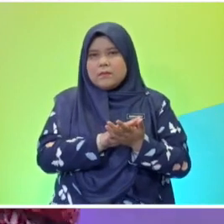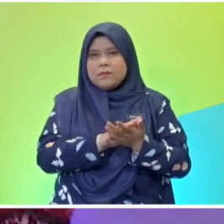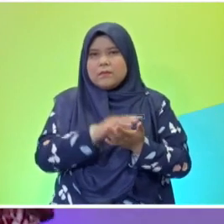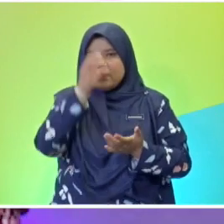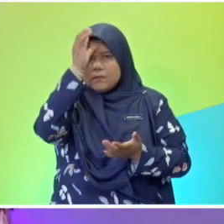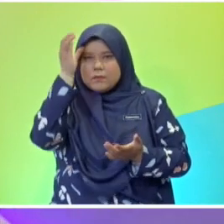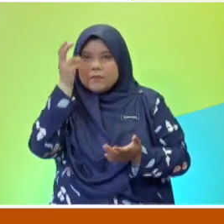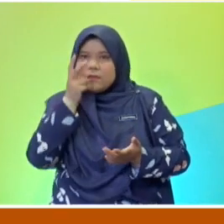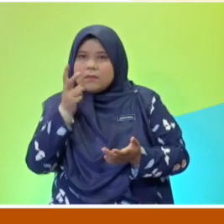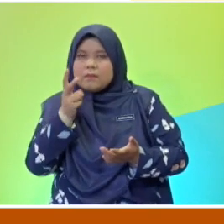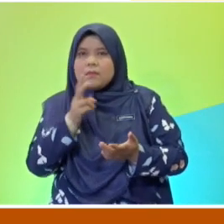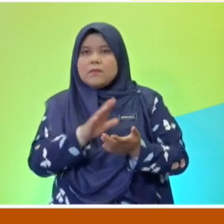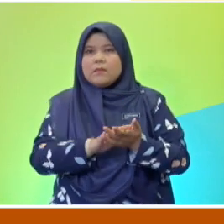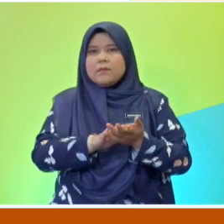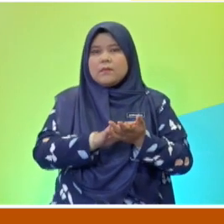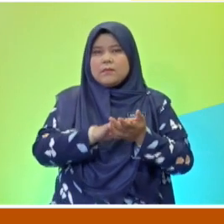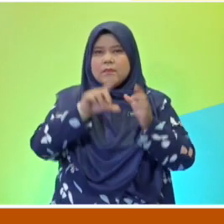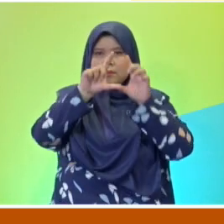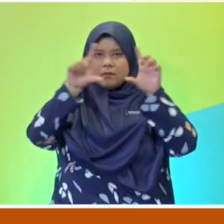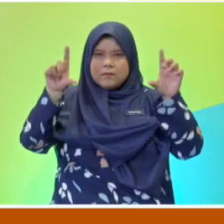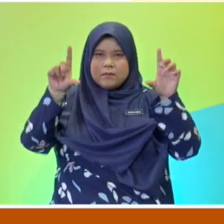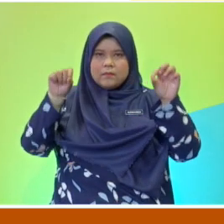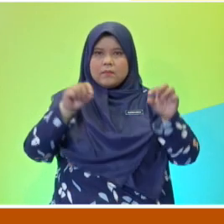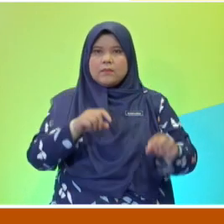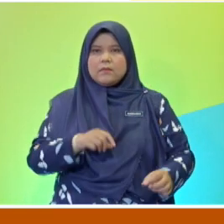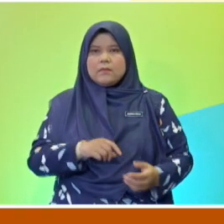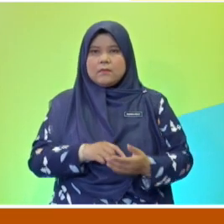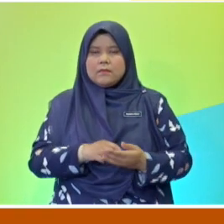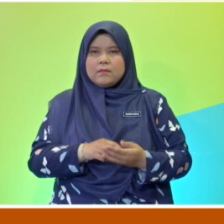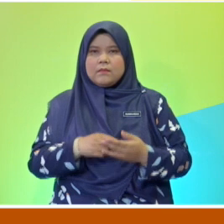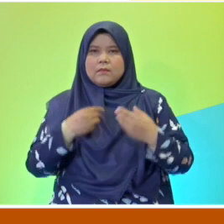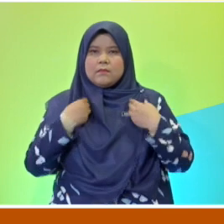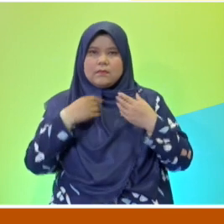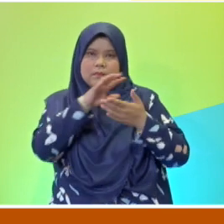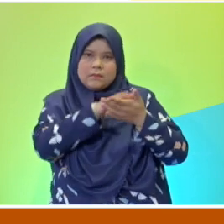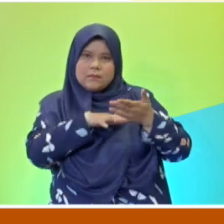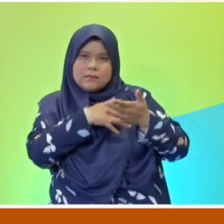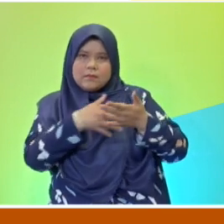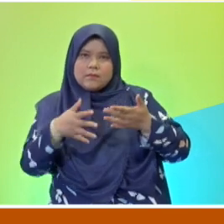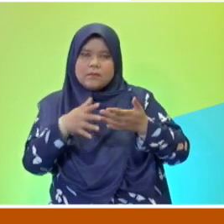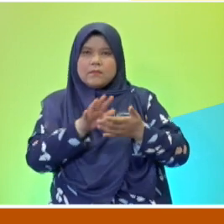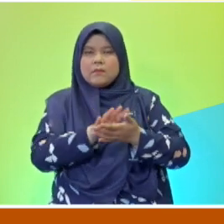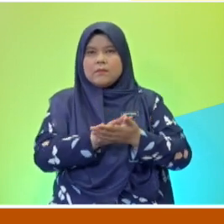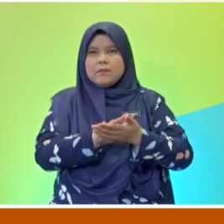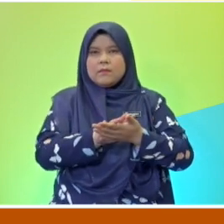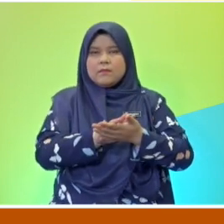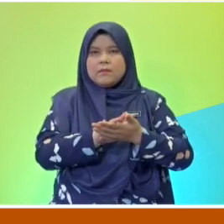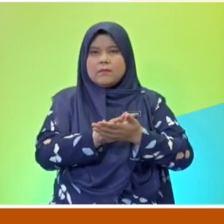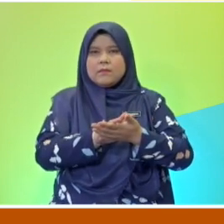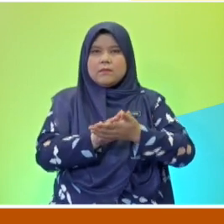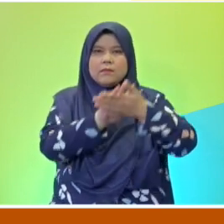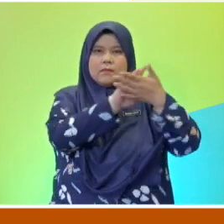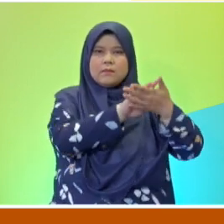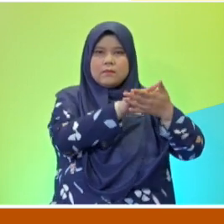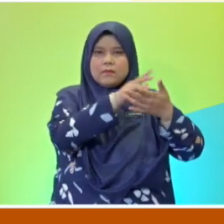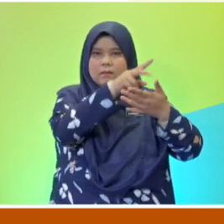see there's a text here on the right and the table on the left. Yes. Okay, the students are